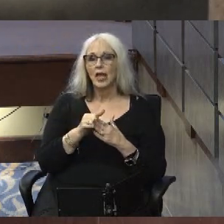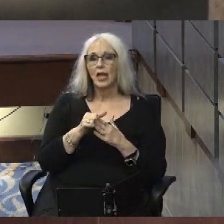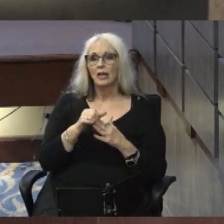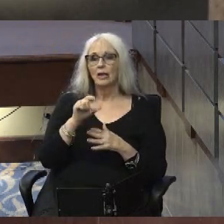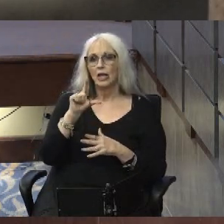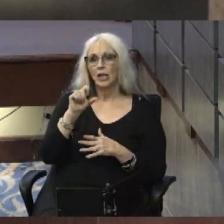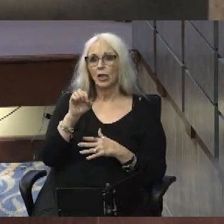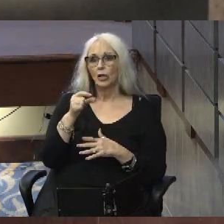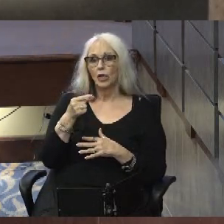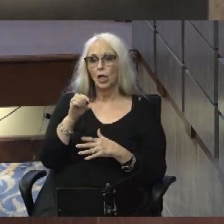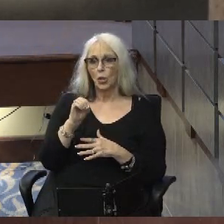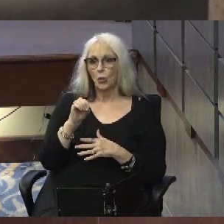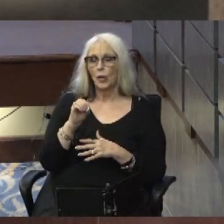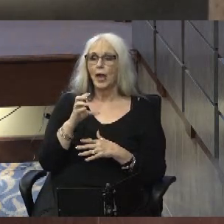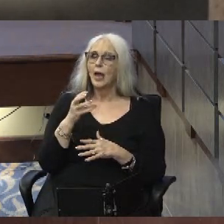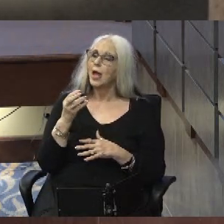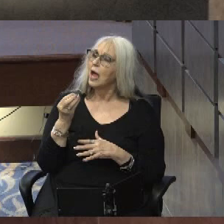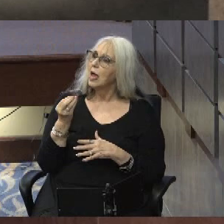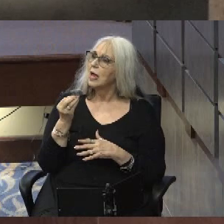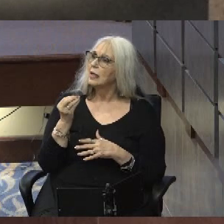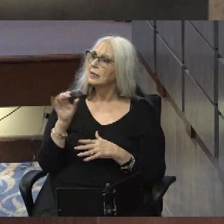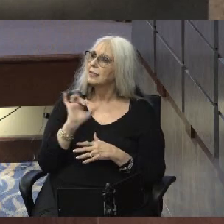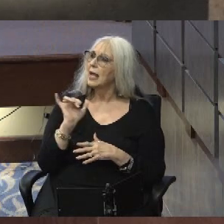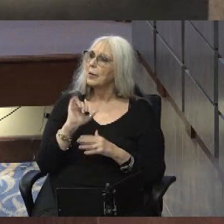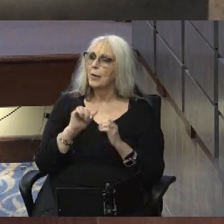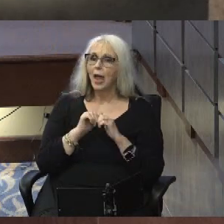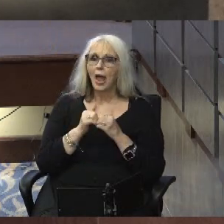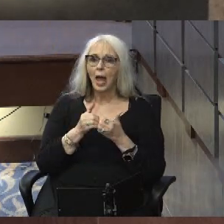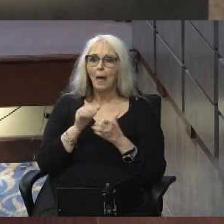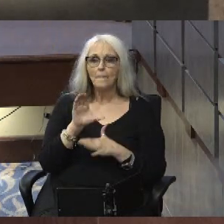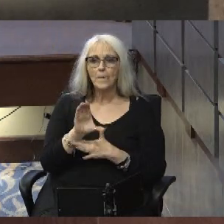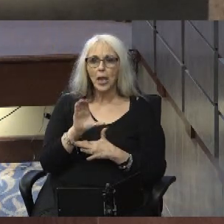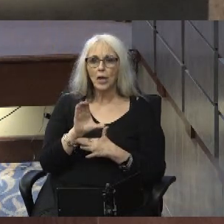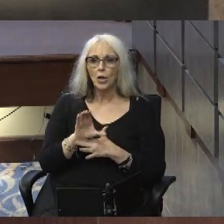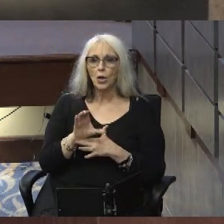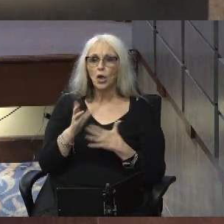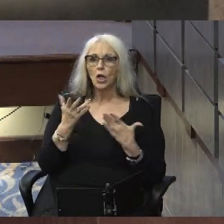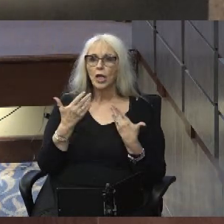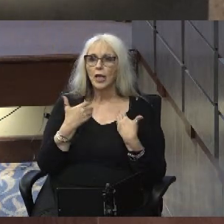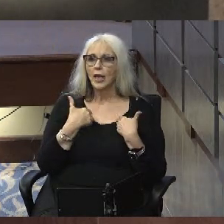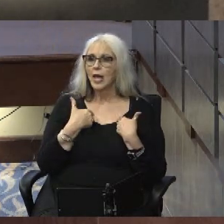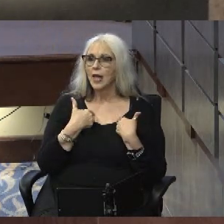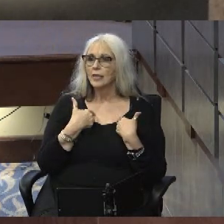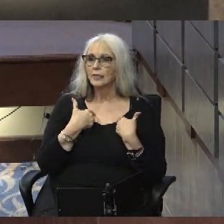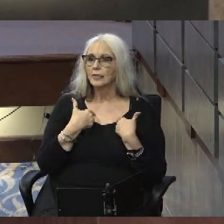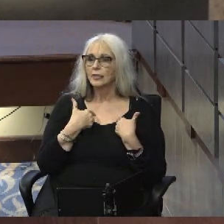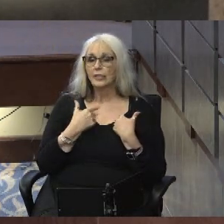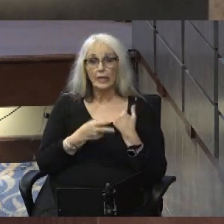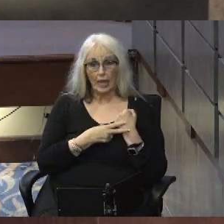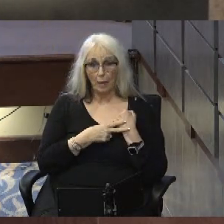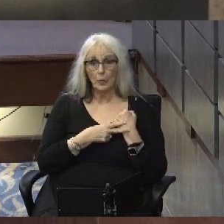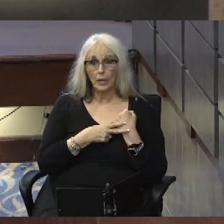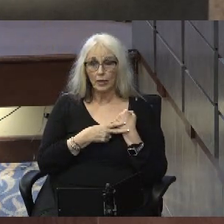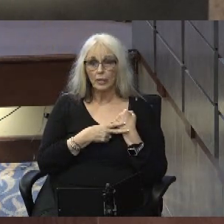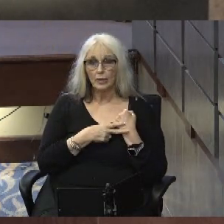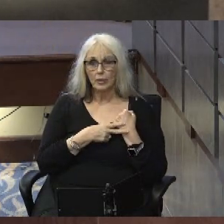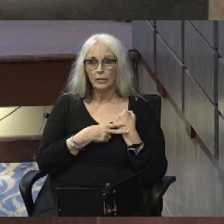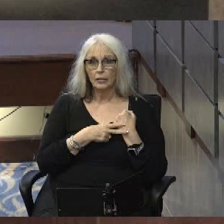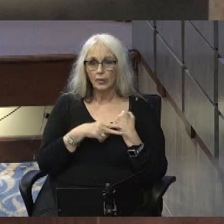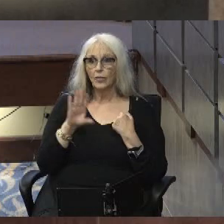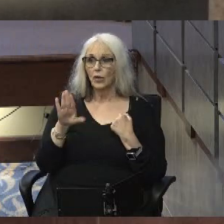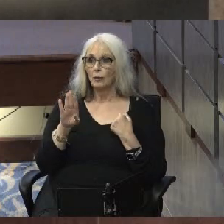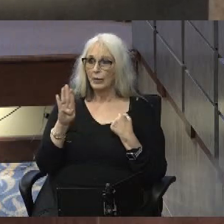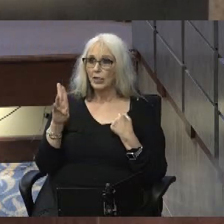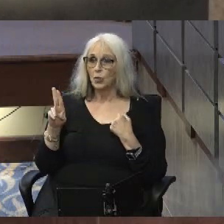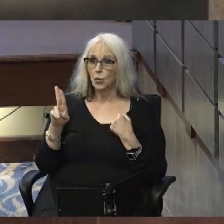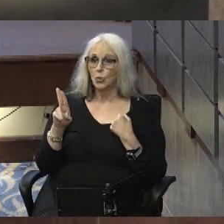logo. And in the same way that Baylor, as an example, has maintained the interlocking BU or